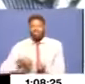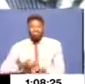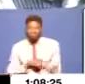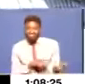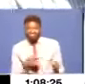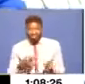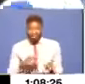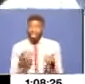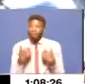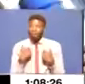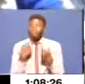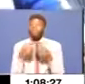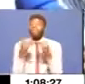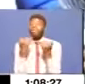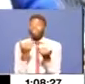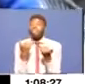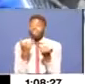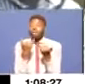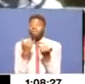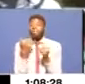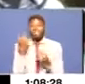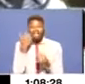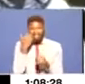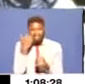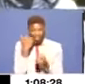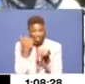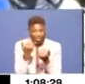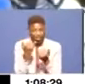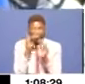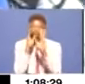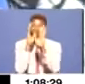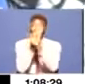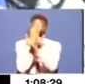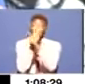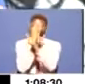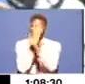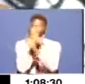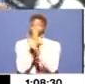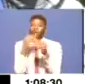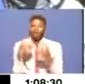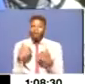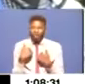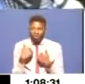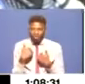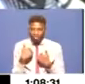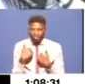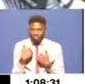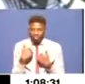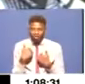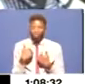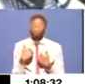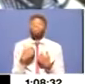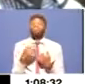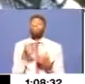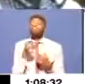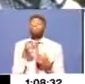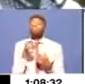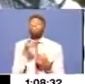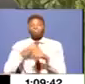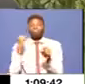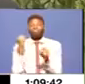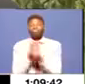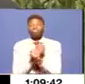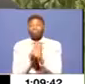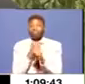hii magonjwa sasa hii imejificha. Na imejificha na inatokeza wakati ambapo